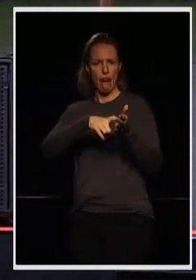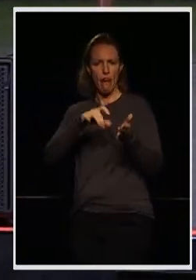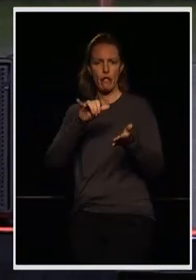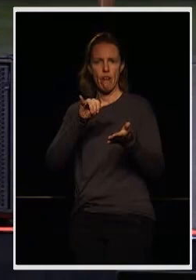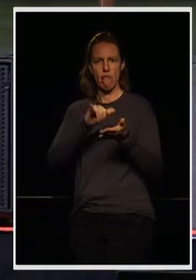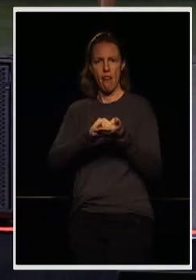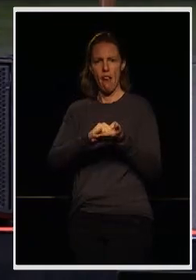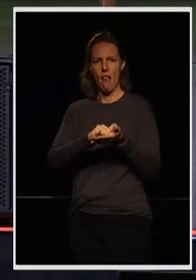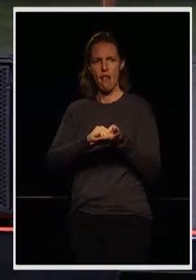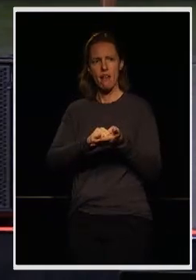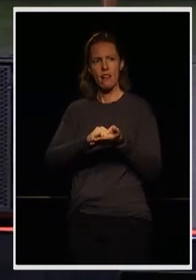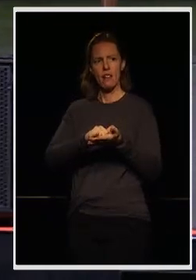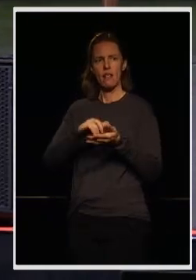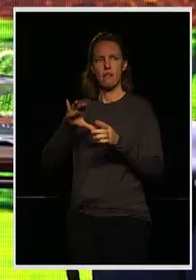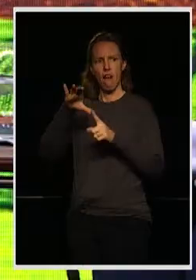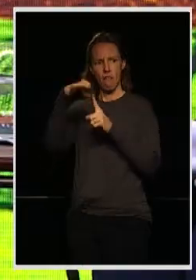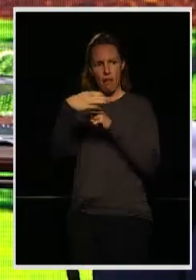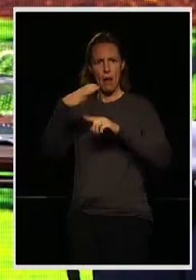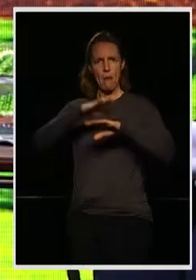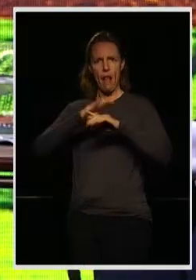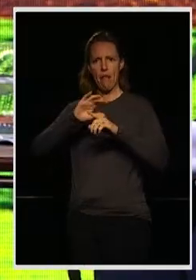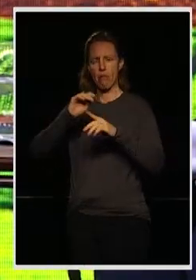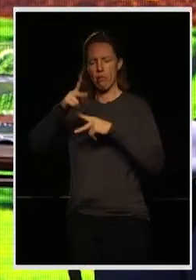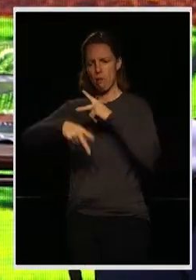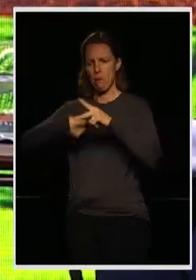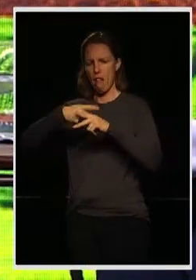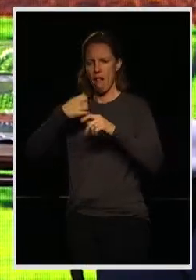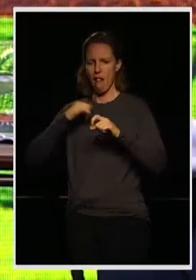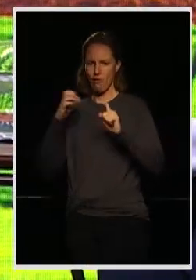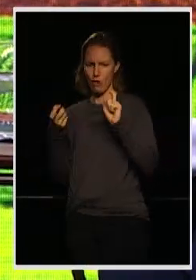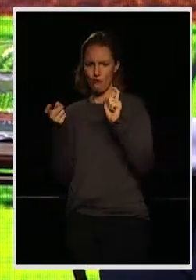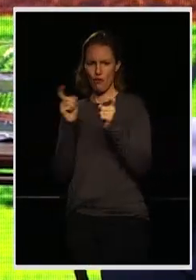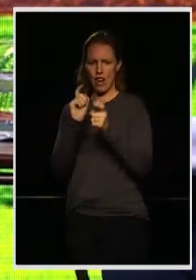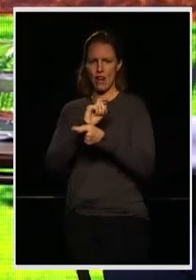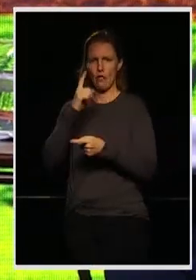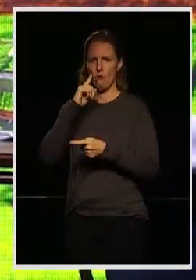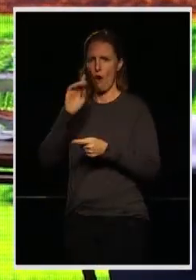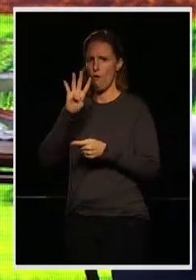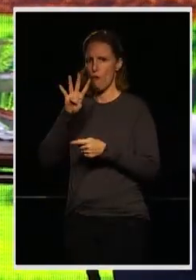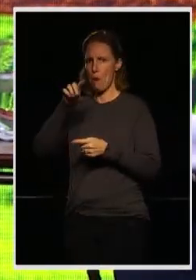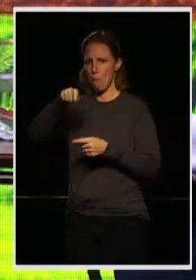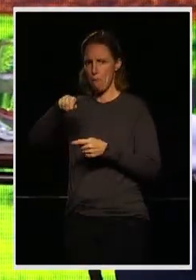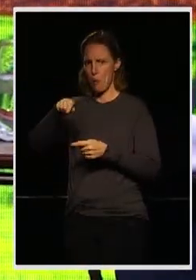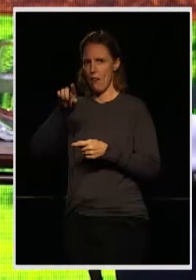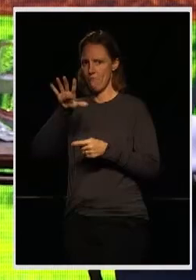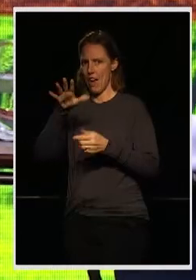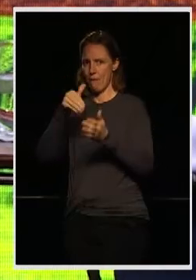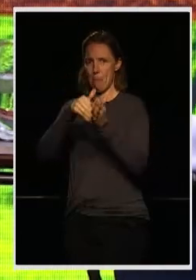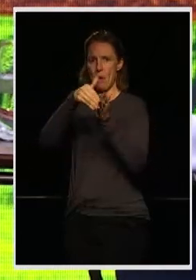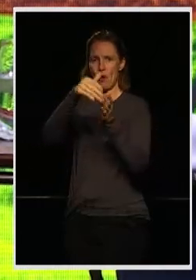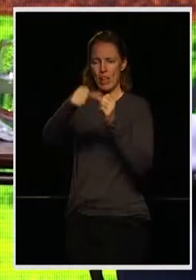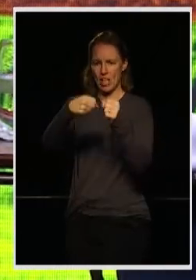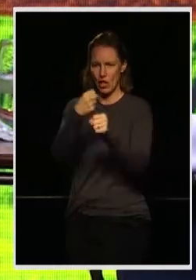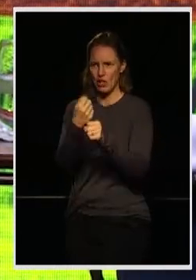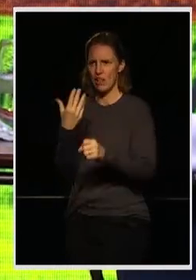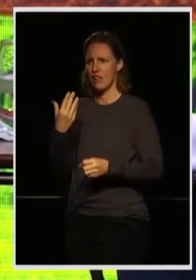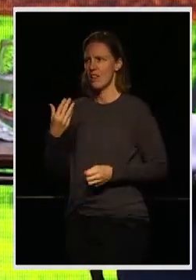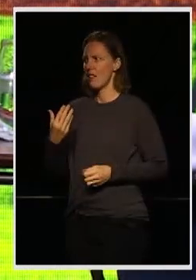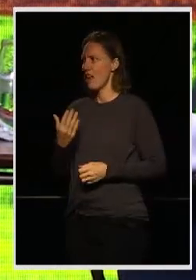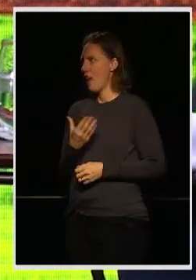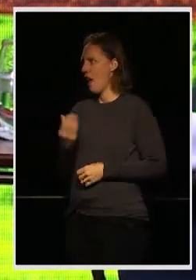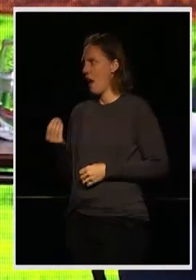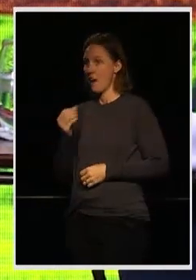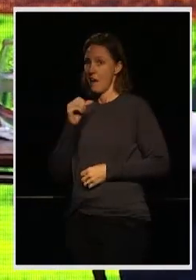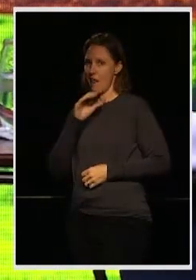that the climate on the planet has changed for 4.5 billion years. And